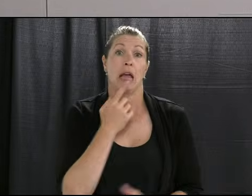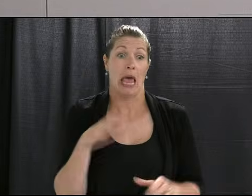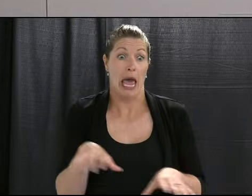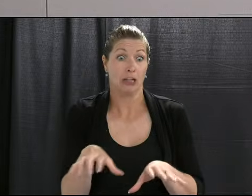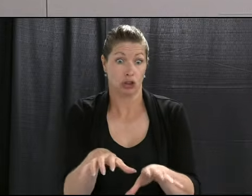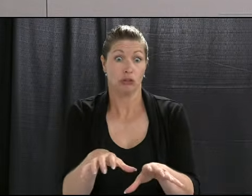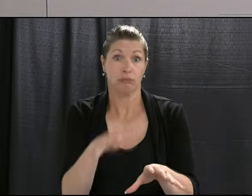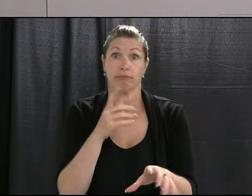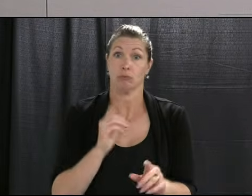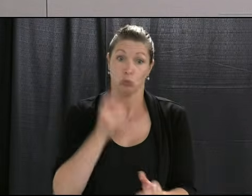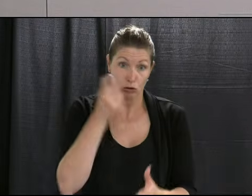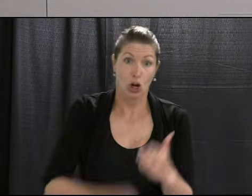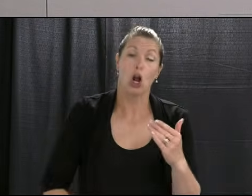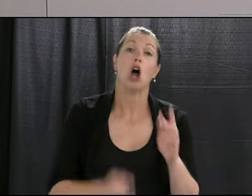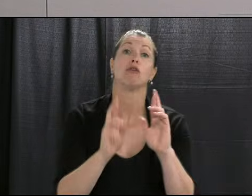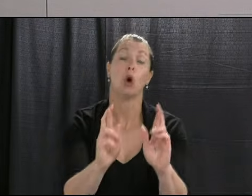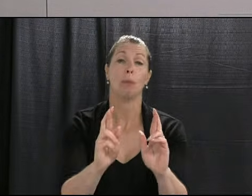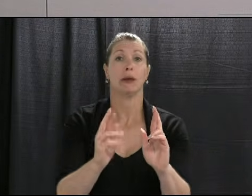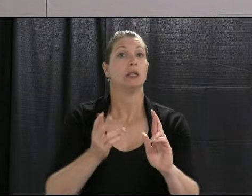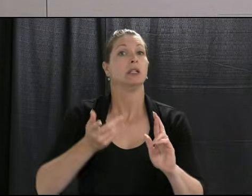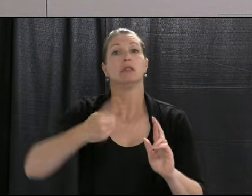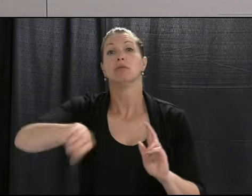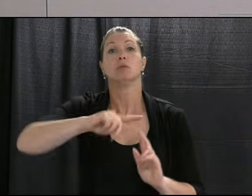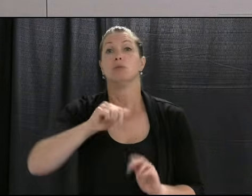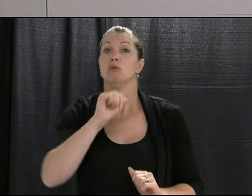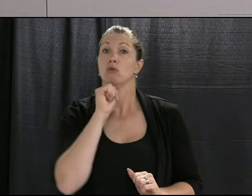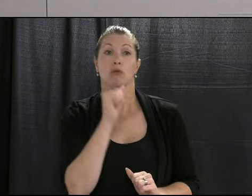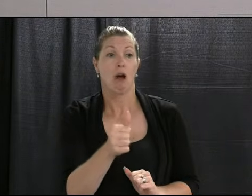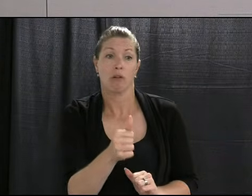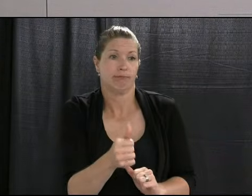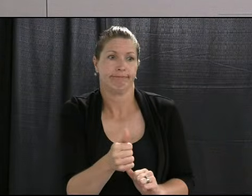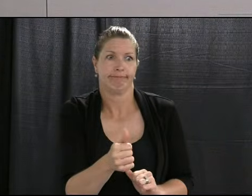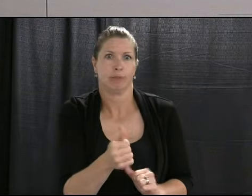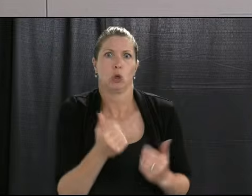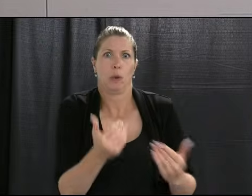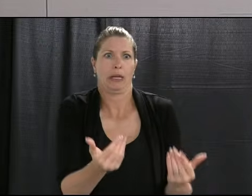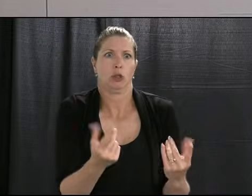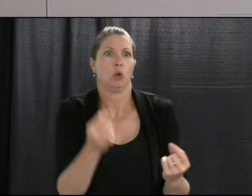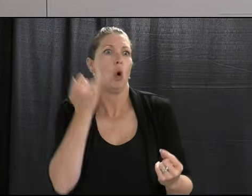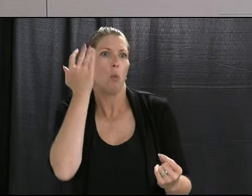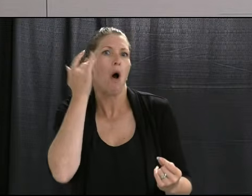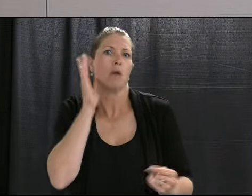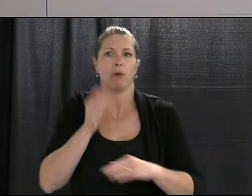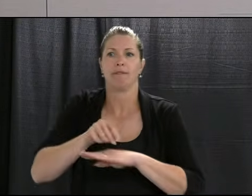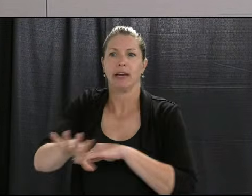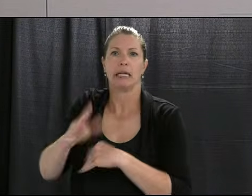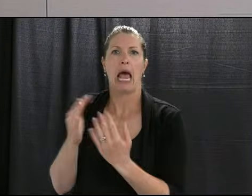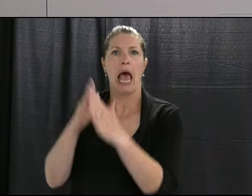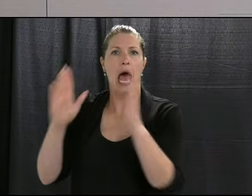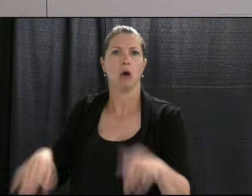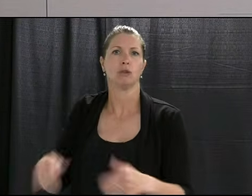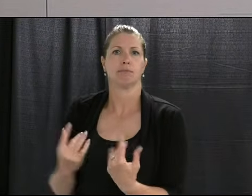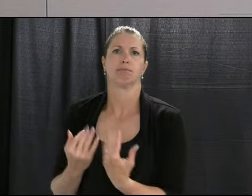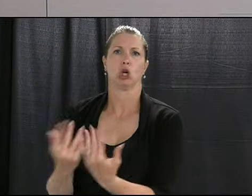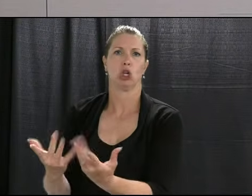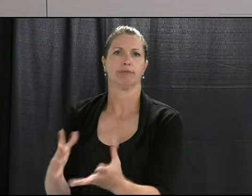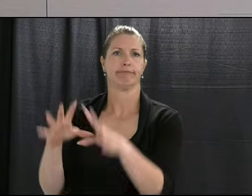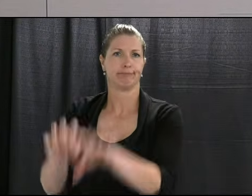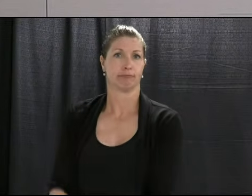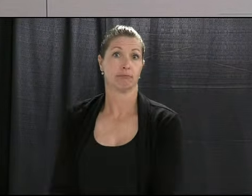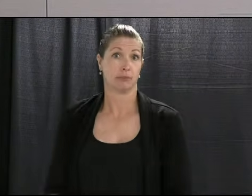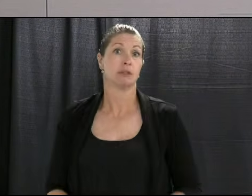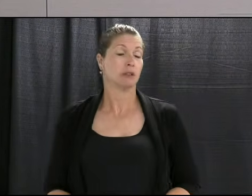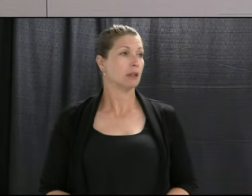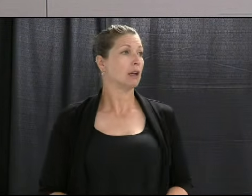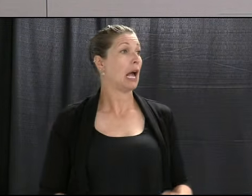have to do this, and that people would realize the fact that houses are burning down. There can be serious consequences to your actions. So, Will those, oh, sorry, go ahead,